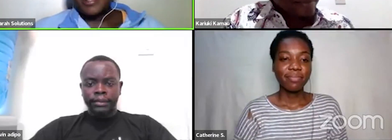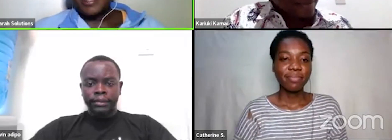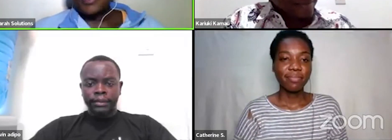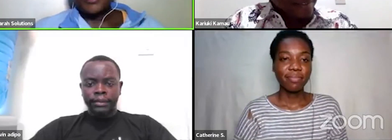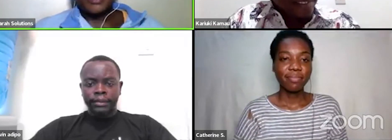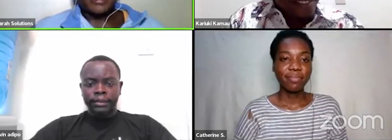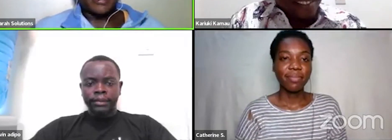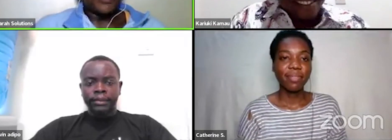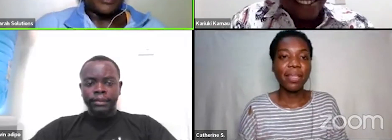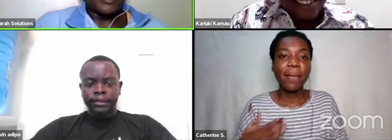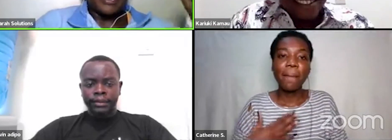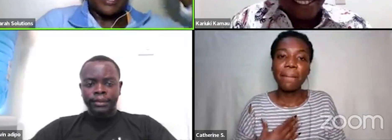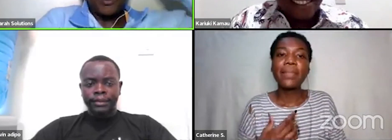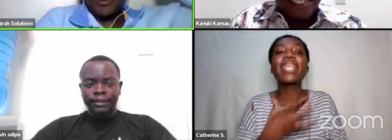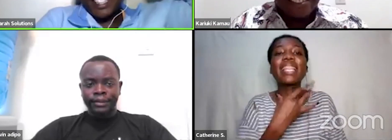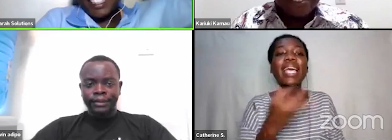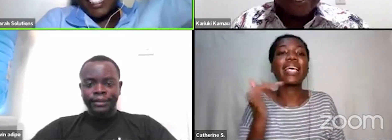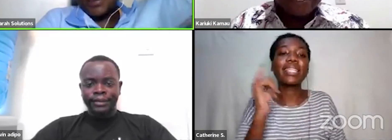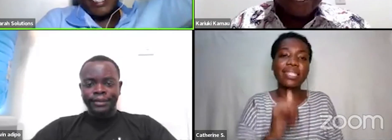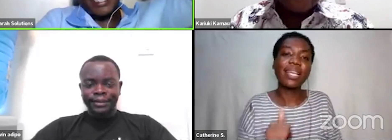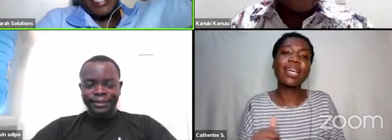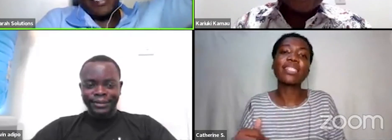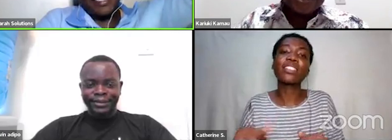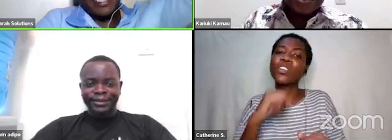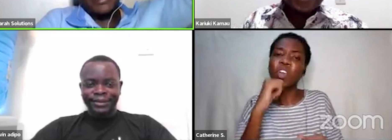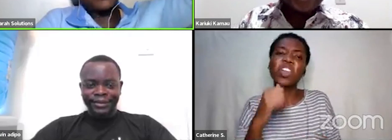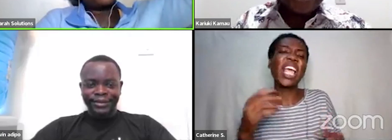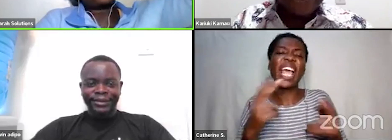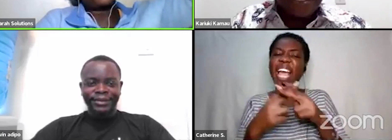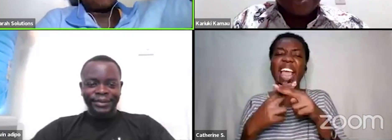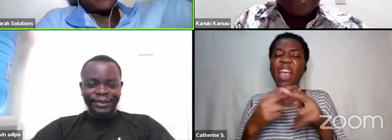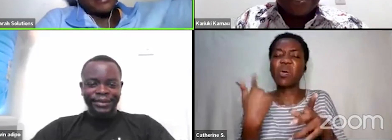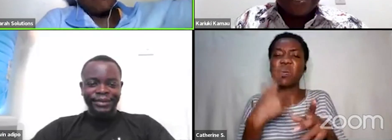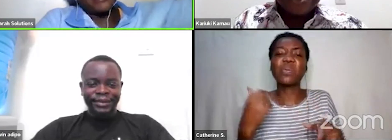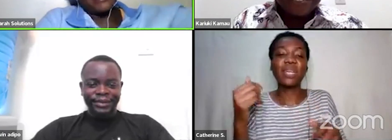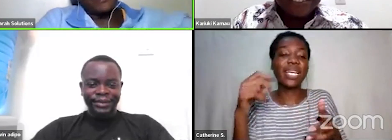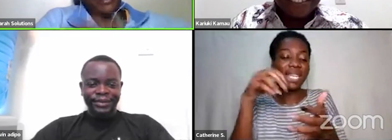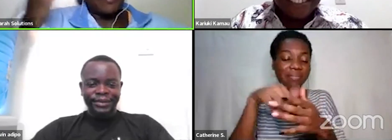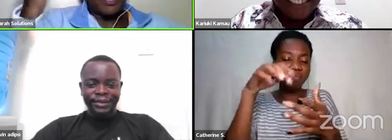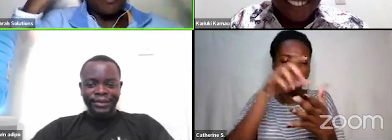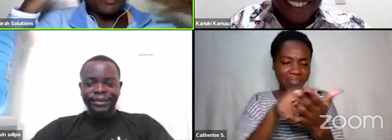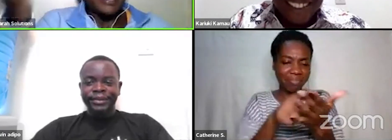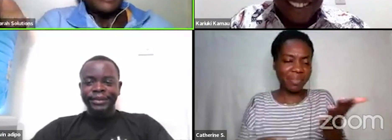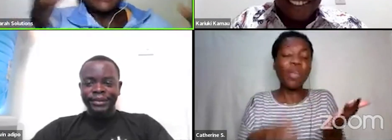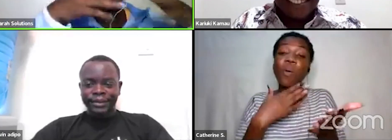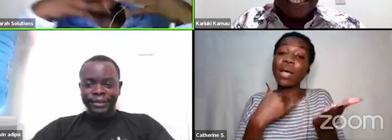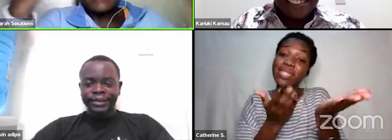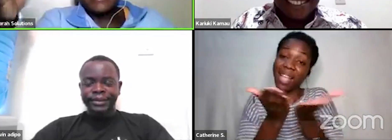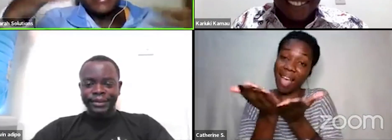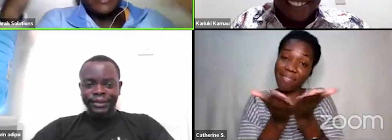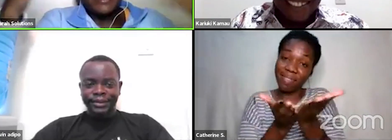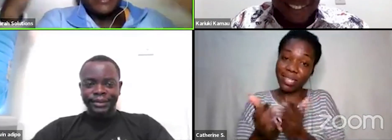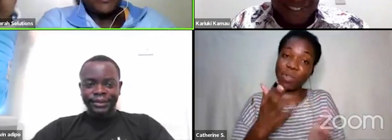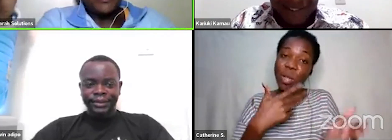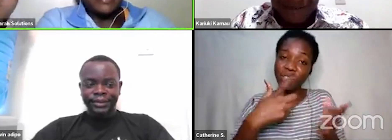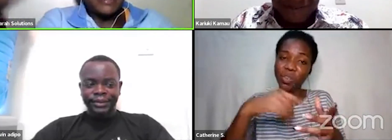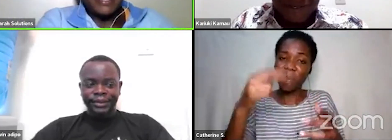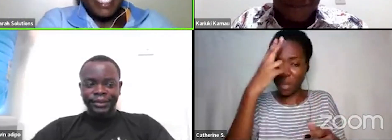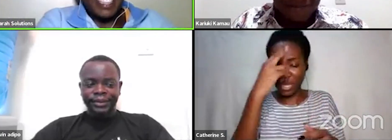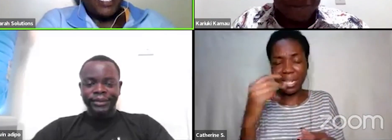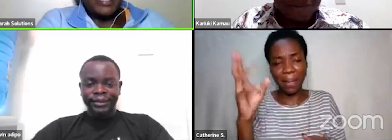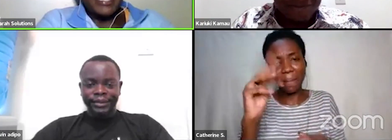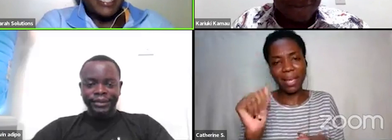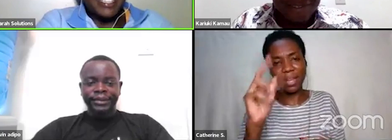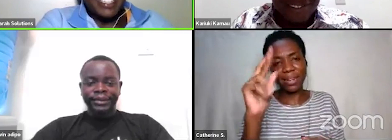I like that. They do not care who is on the logbook. They just want the service. They just want to go to Masai Mara. Why are we competing? As in, what is